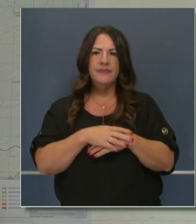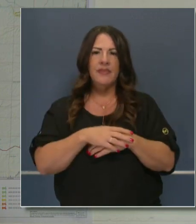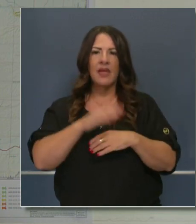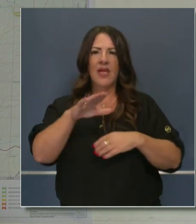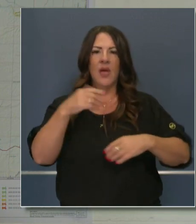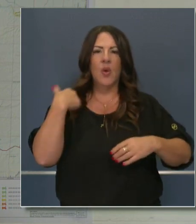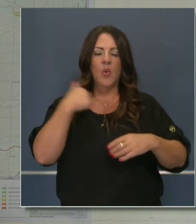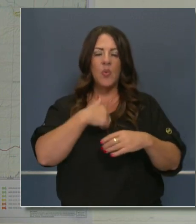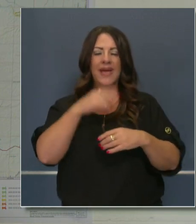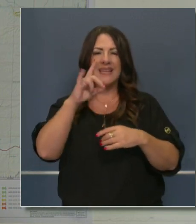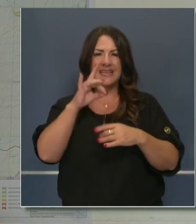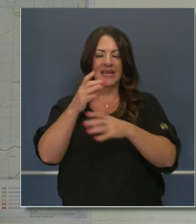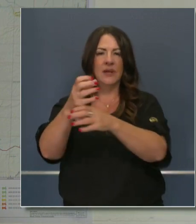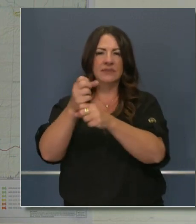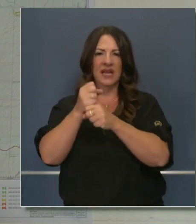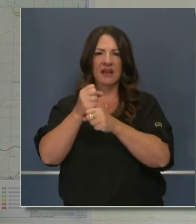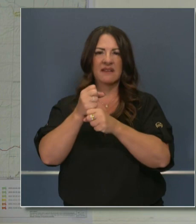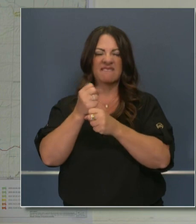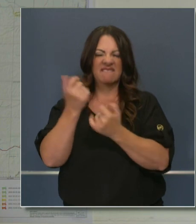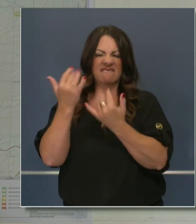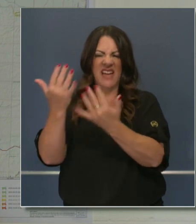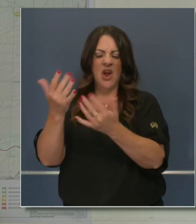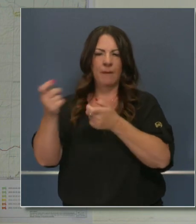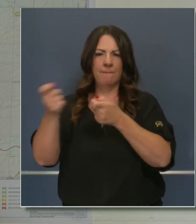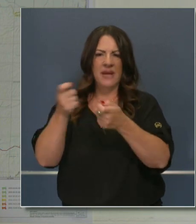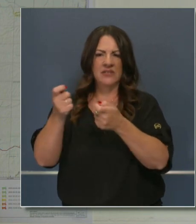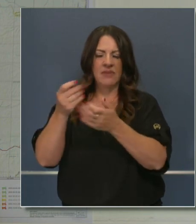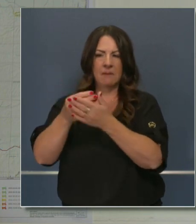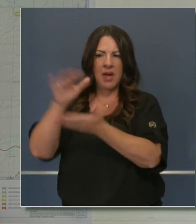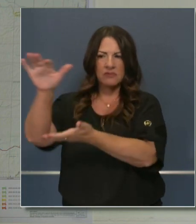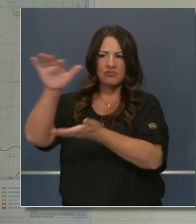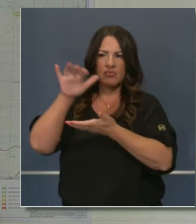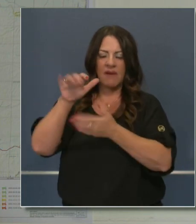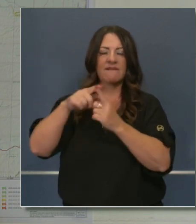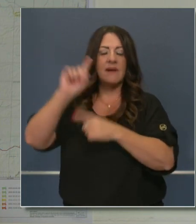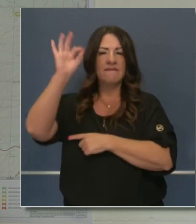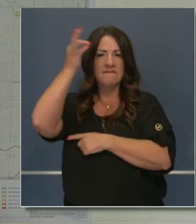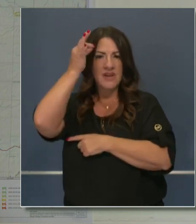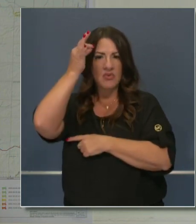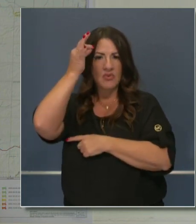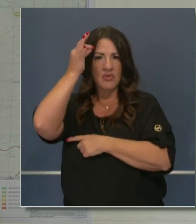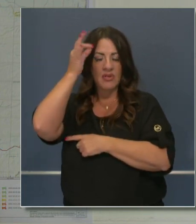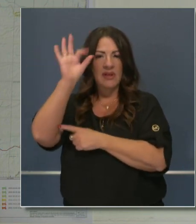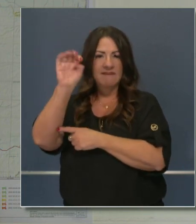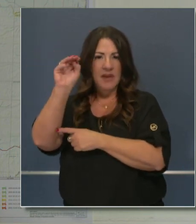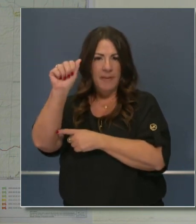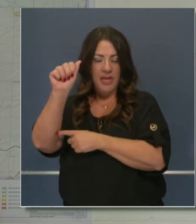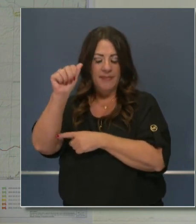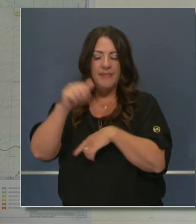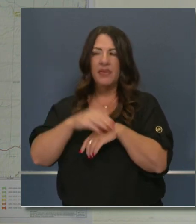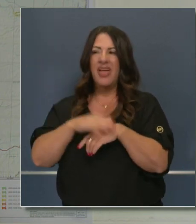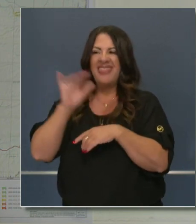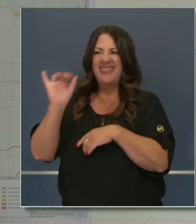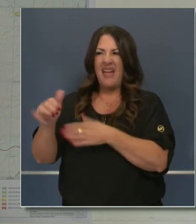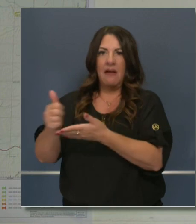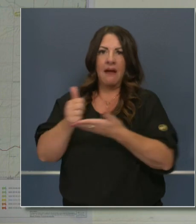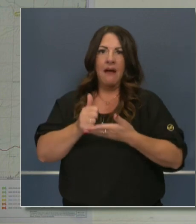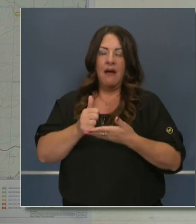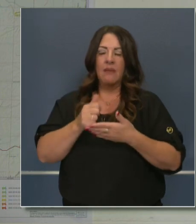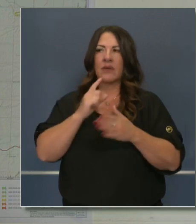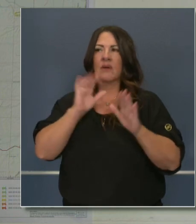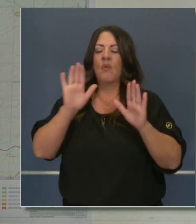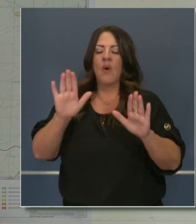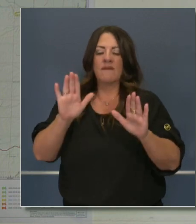obtain a fire management assistance grant from the Federal Emergency Management Agency. That was very critical because that helped us to